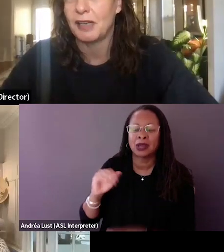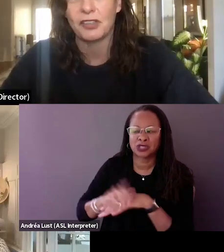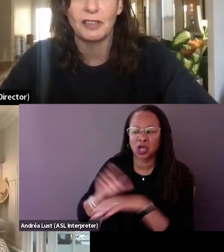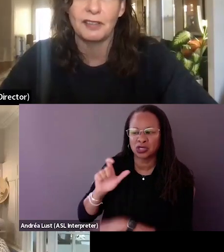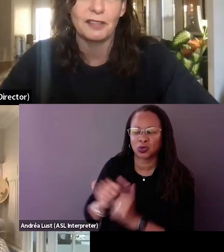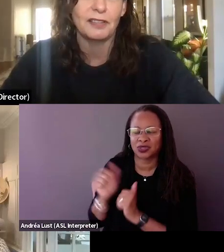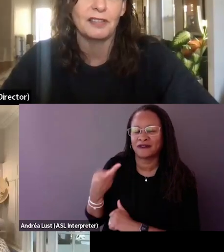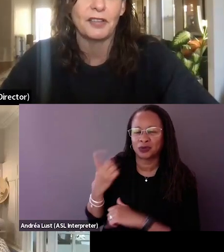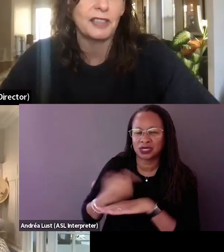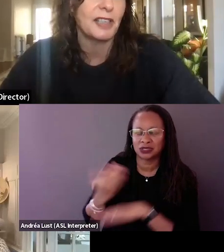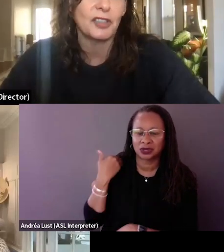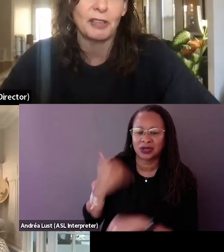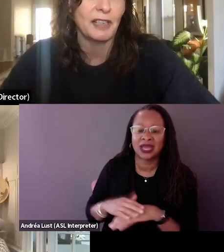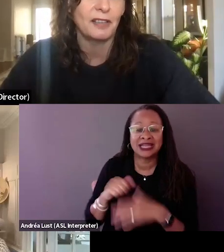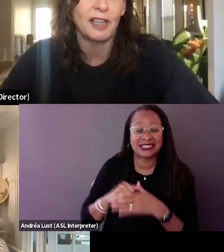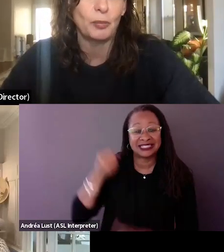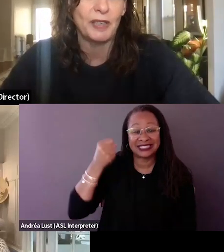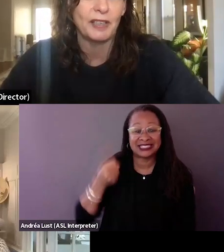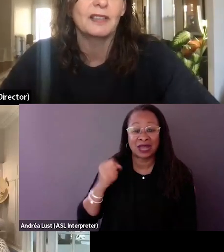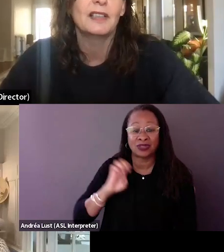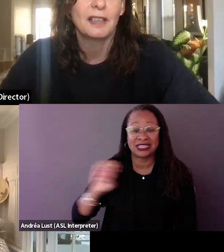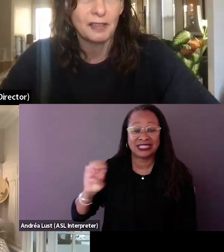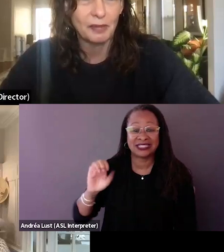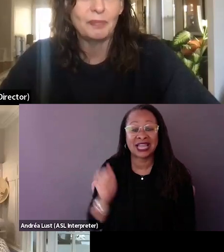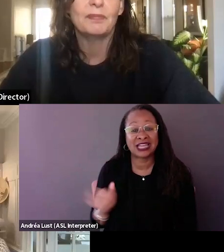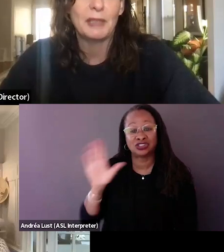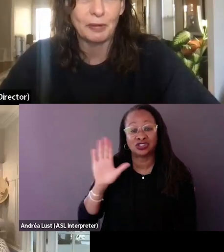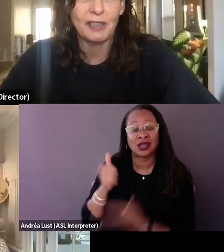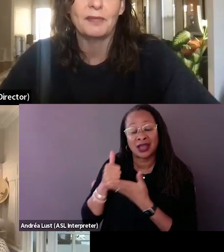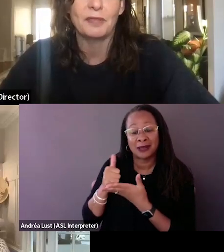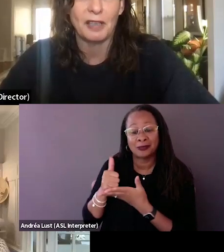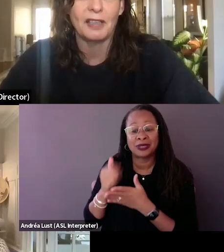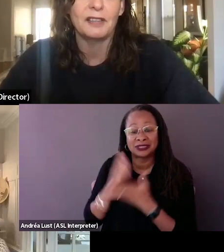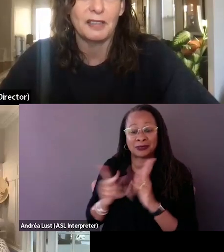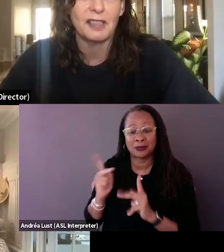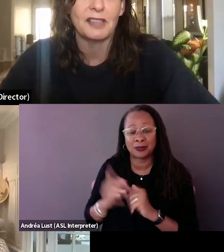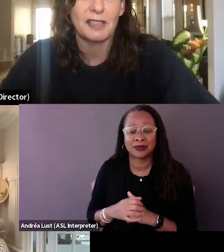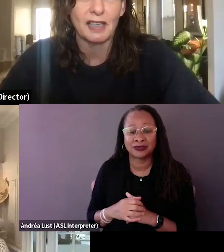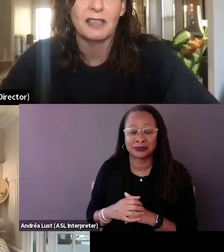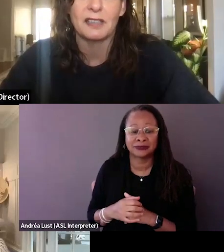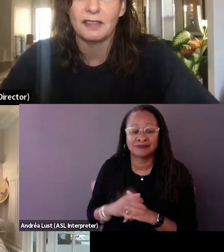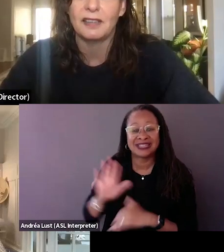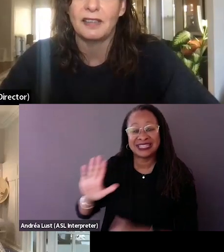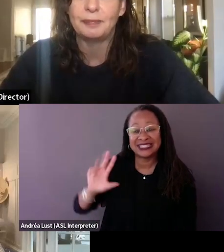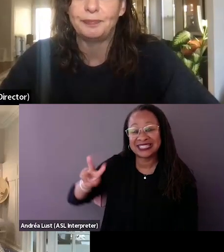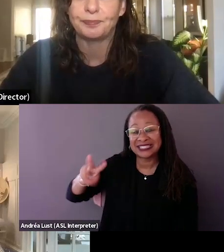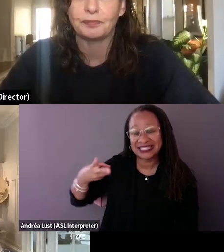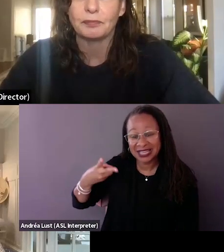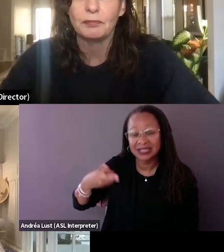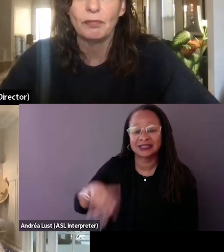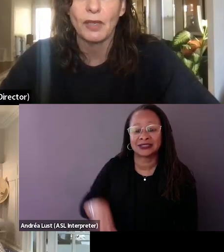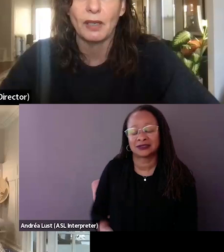He's actually in Southeast Asia right now, helping some people. Yeah, it's his second